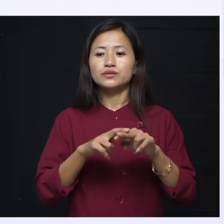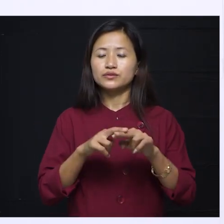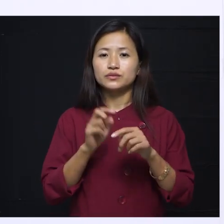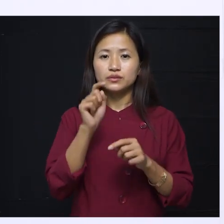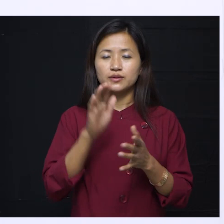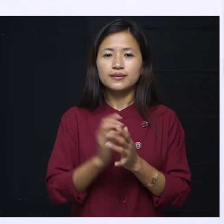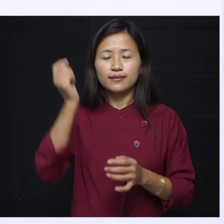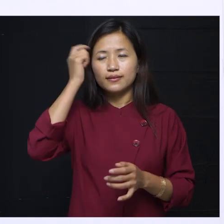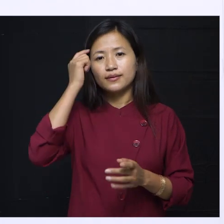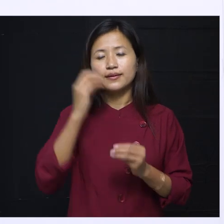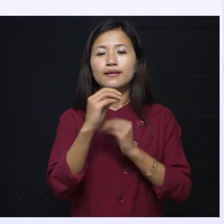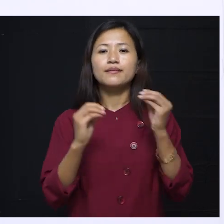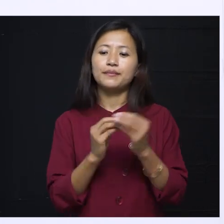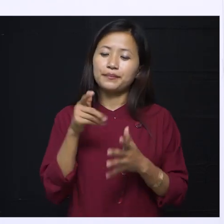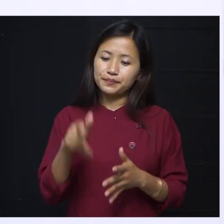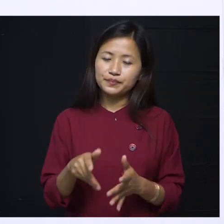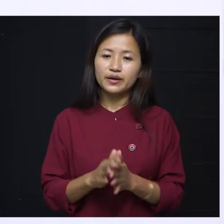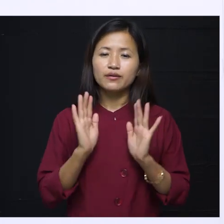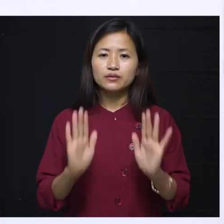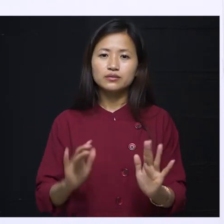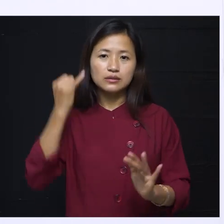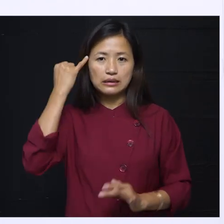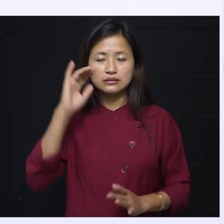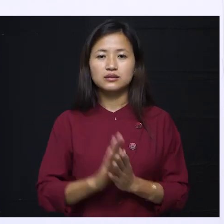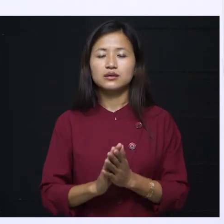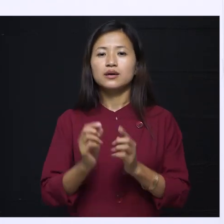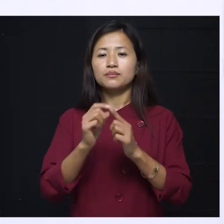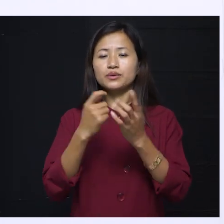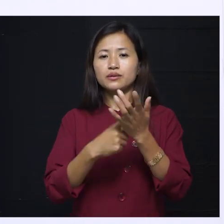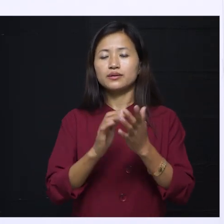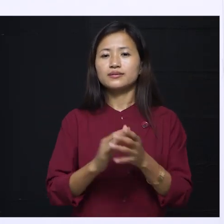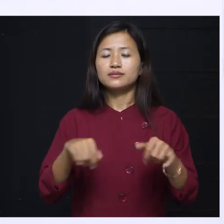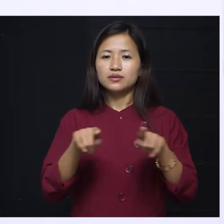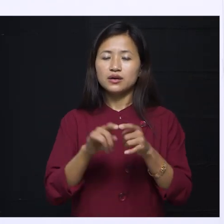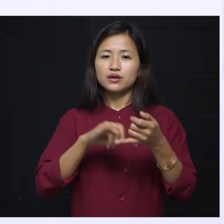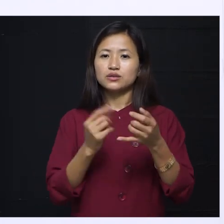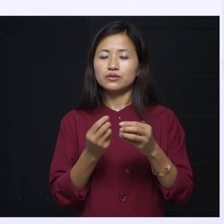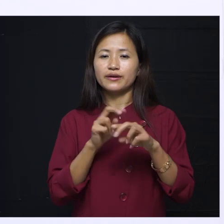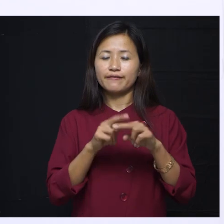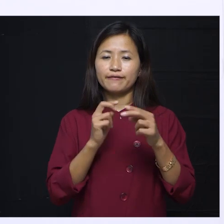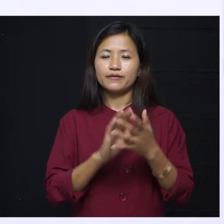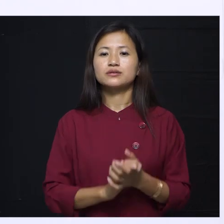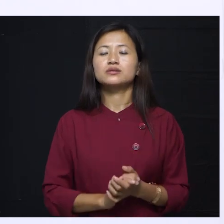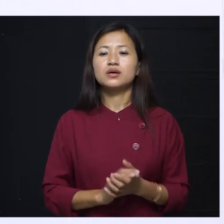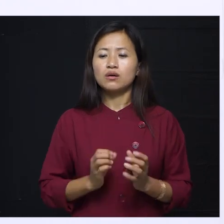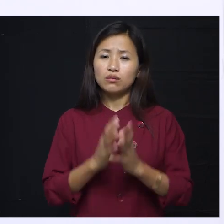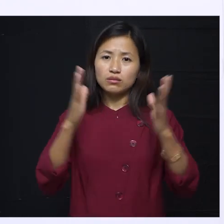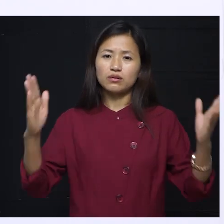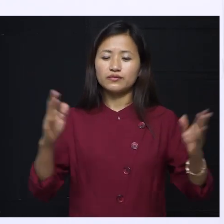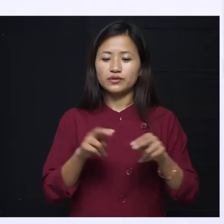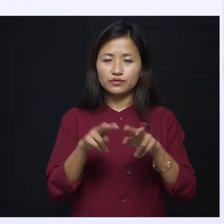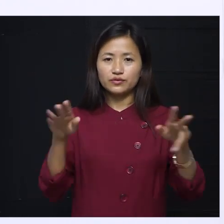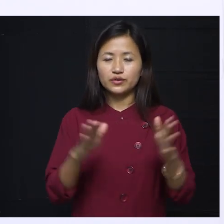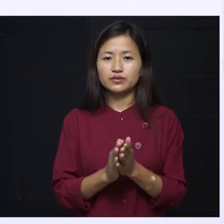think about it, if you have a good idea about prefix and suffix, it will give you a whole lot, a different